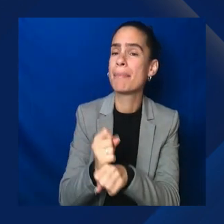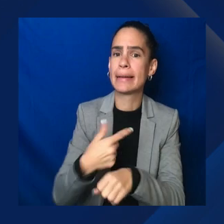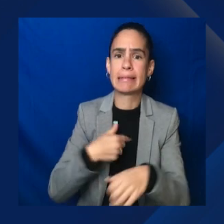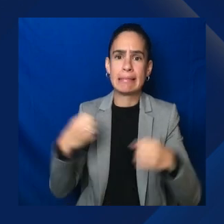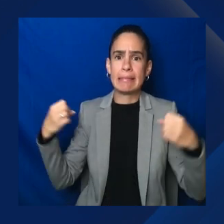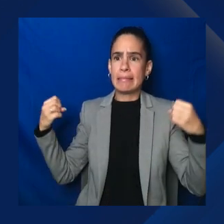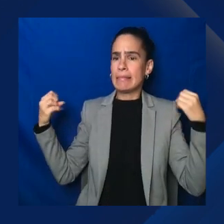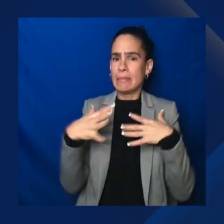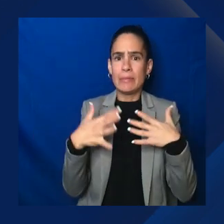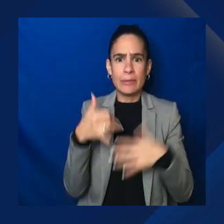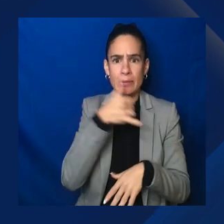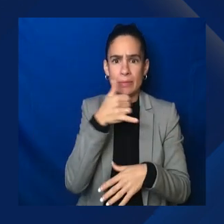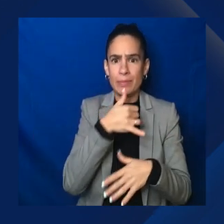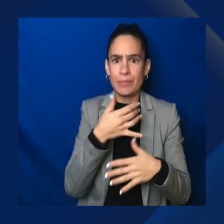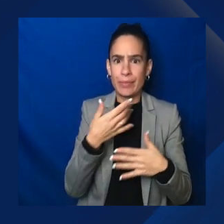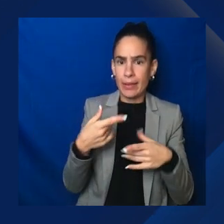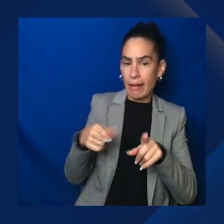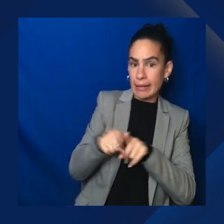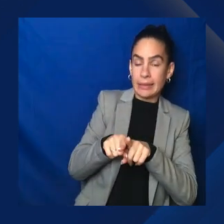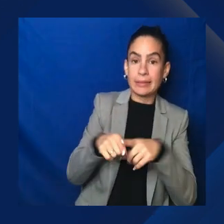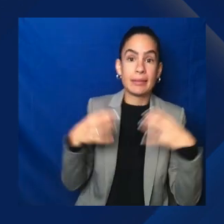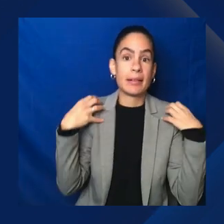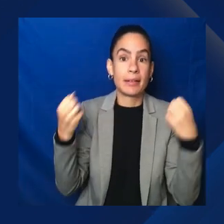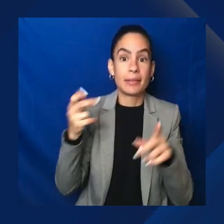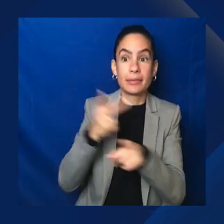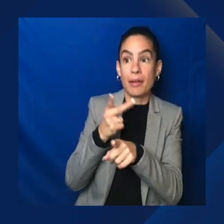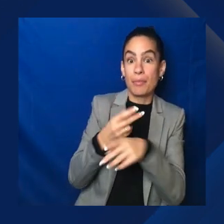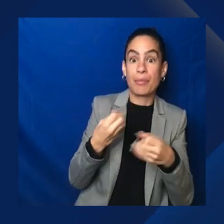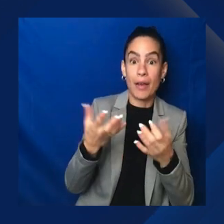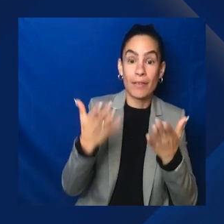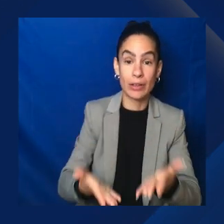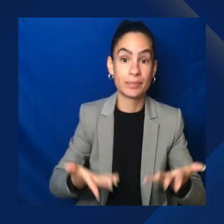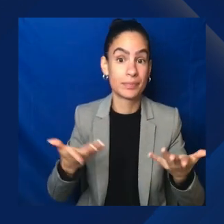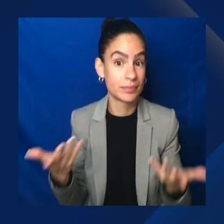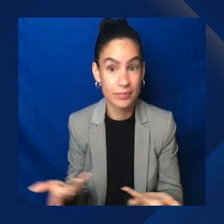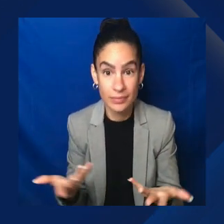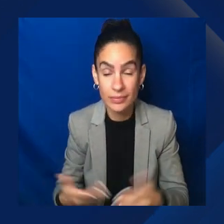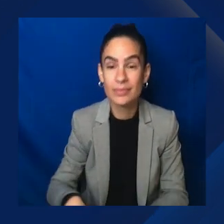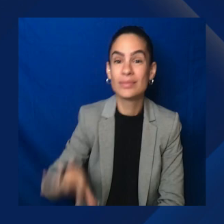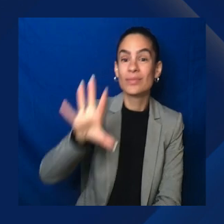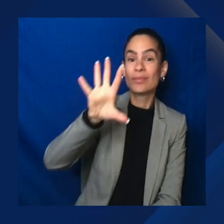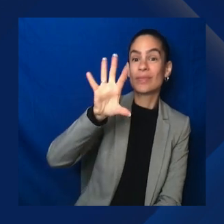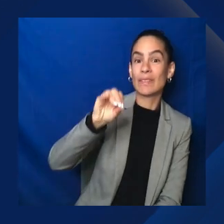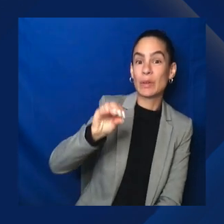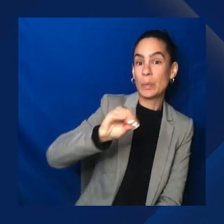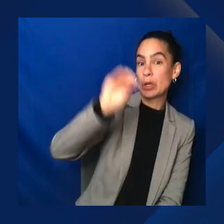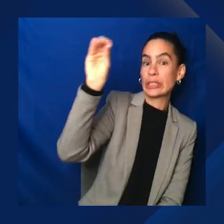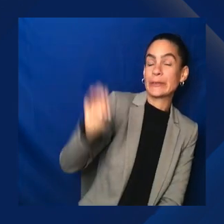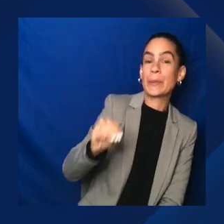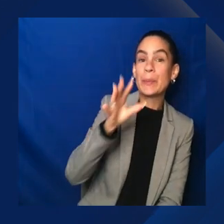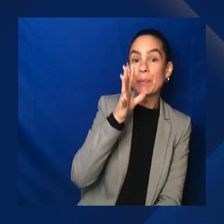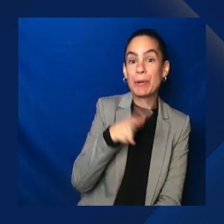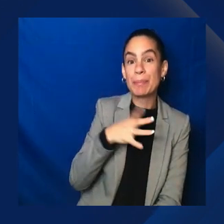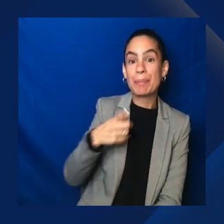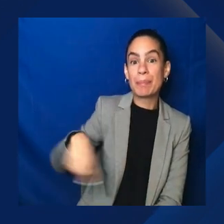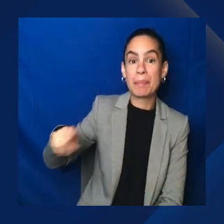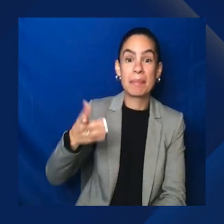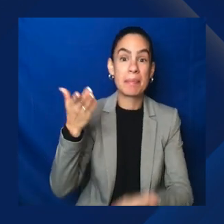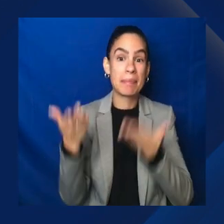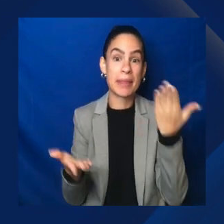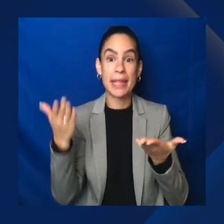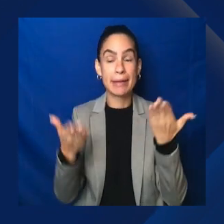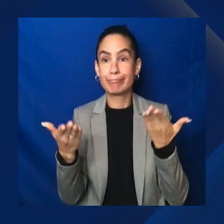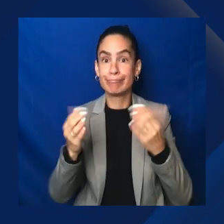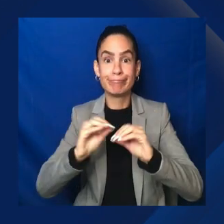provider is that roughly half of all women who give birth may not even have medical coverage to even be